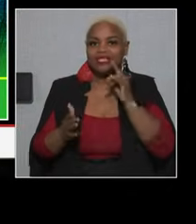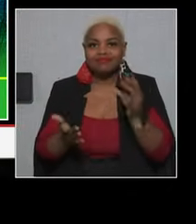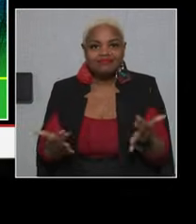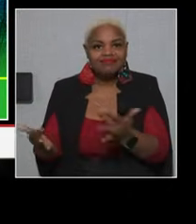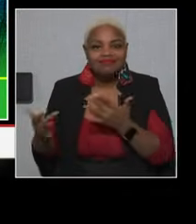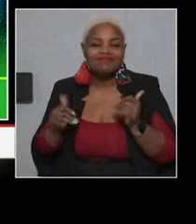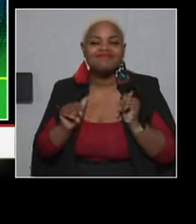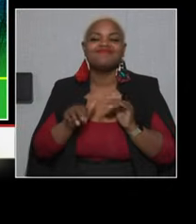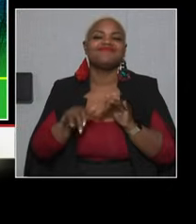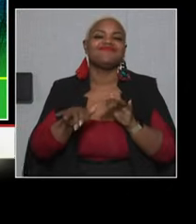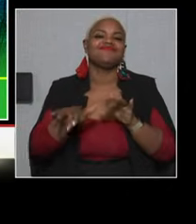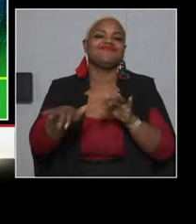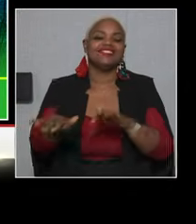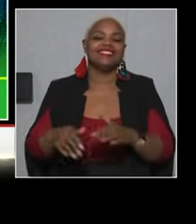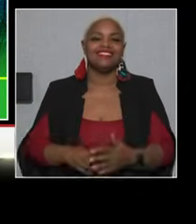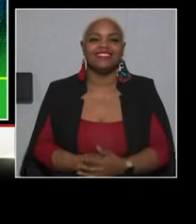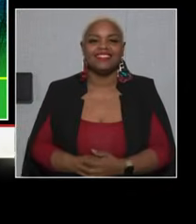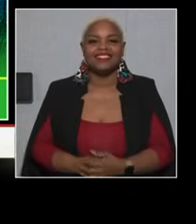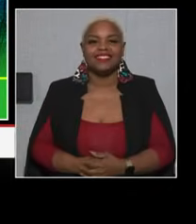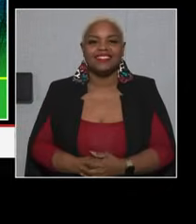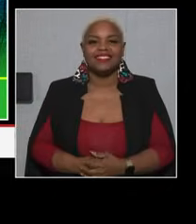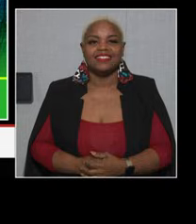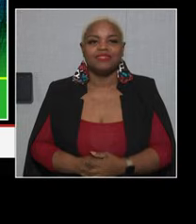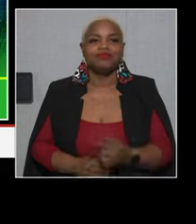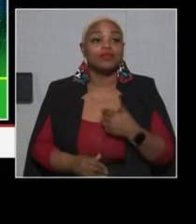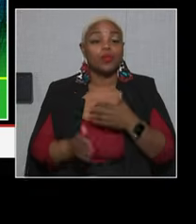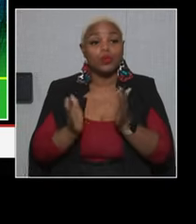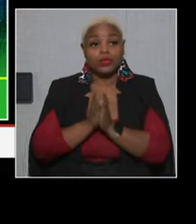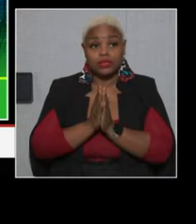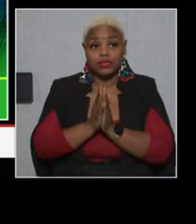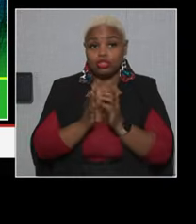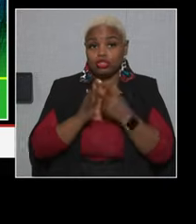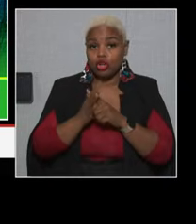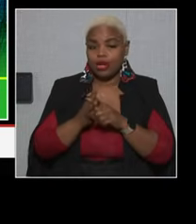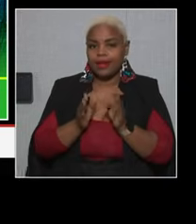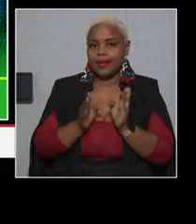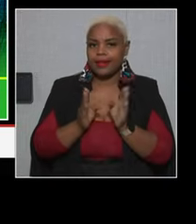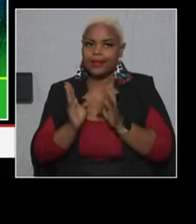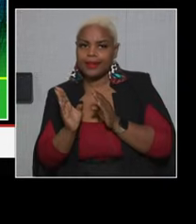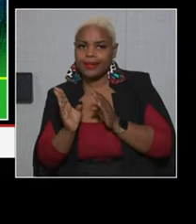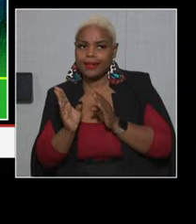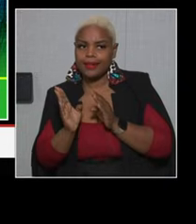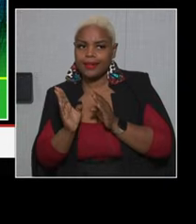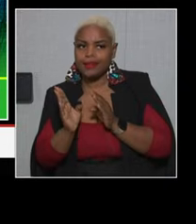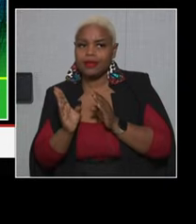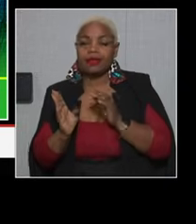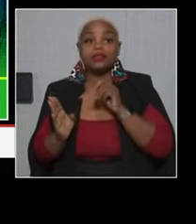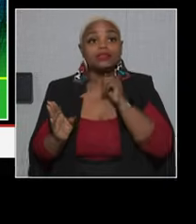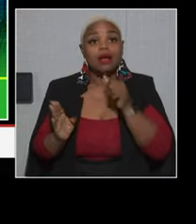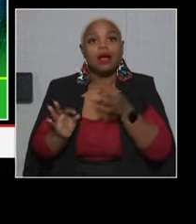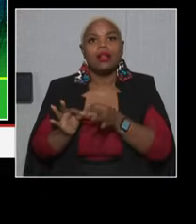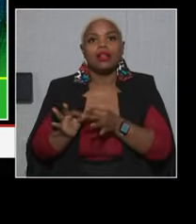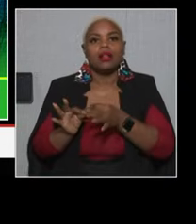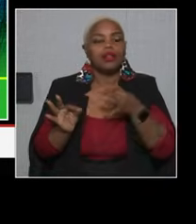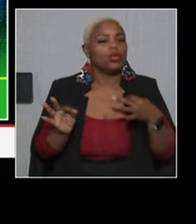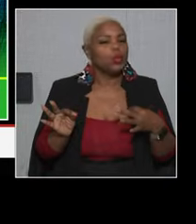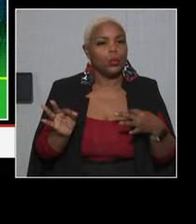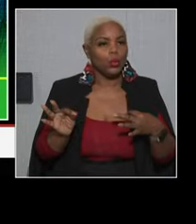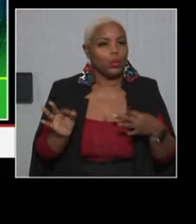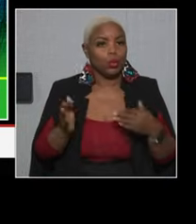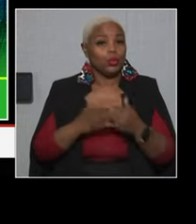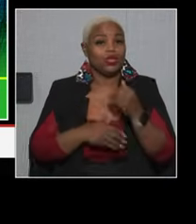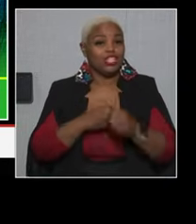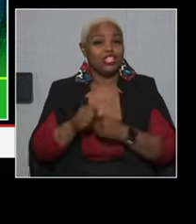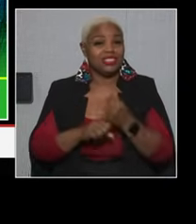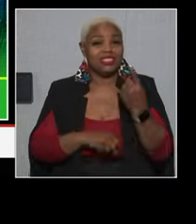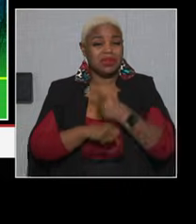by my request, we're starting a little bit later for the New Year's Eve revelers. And so you